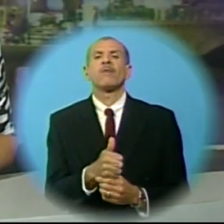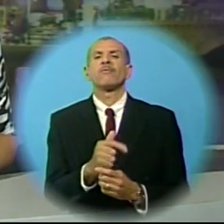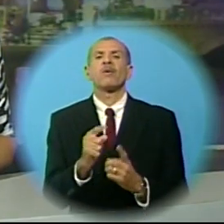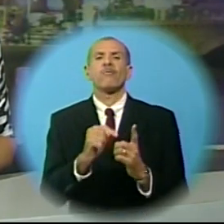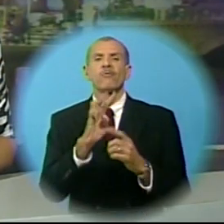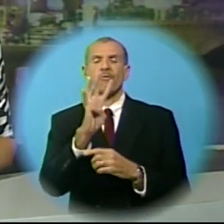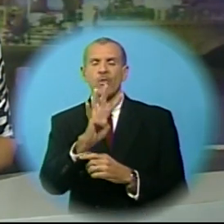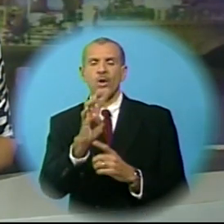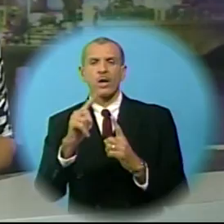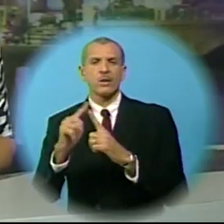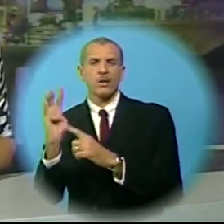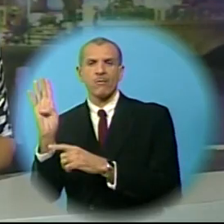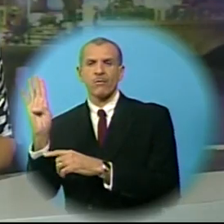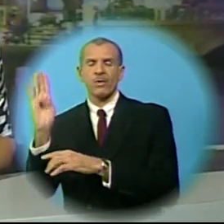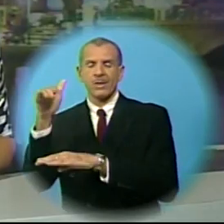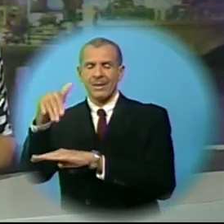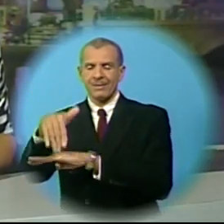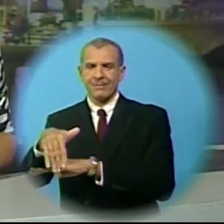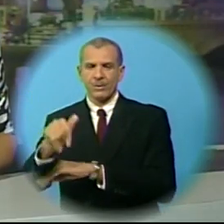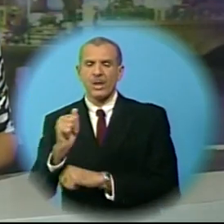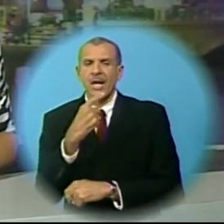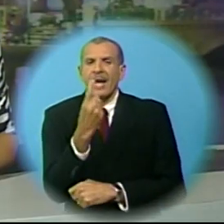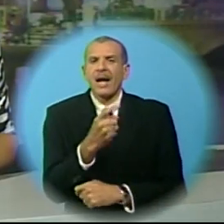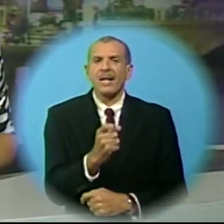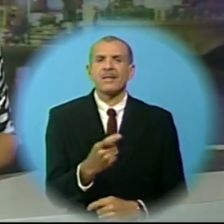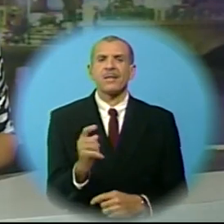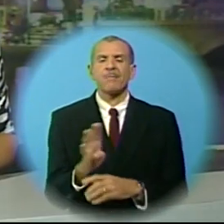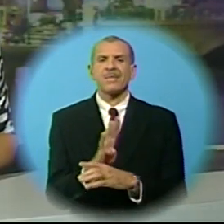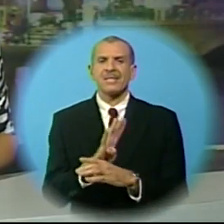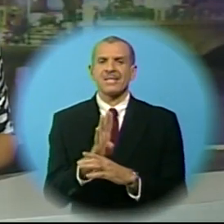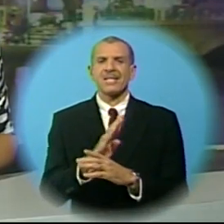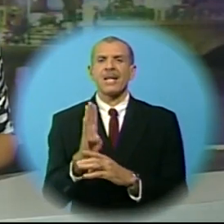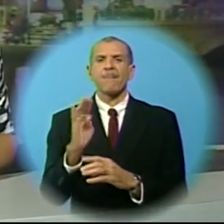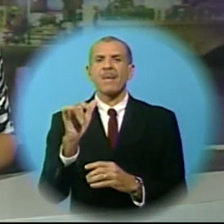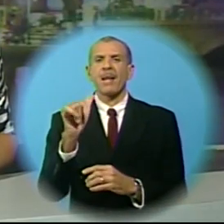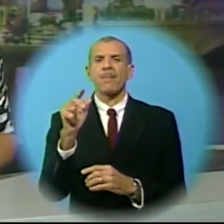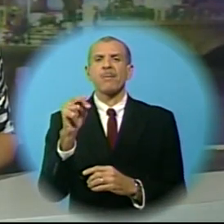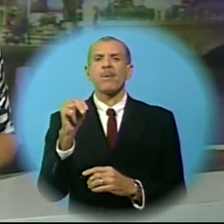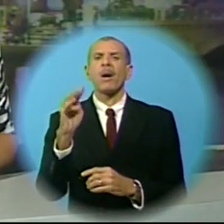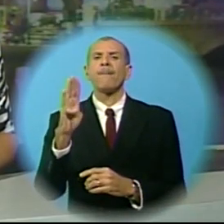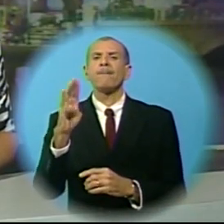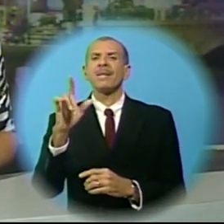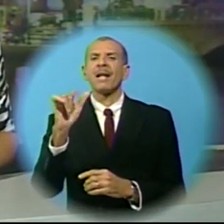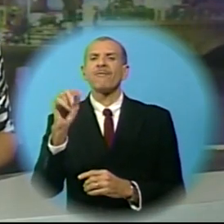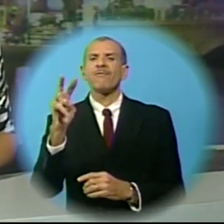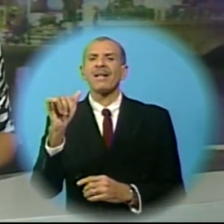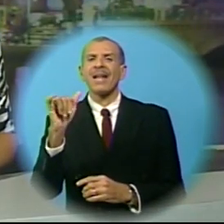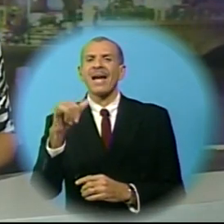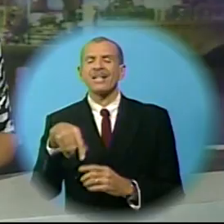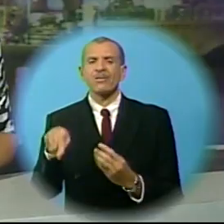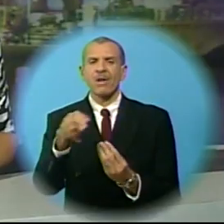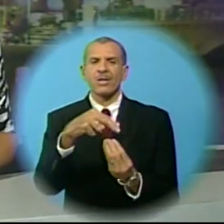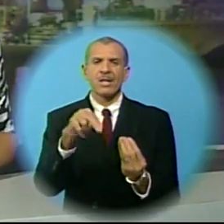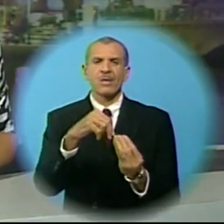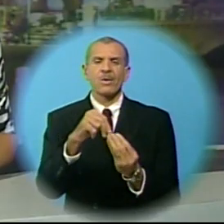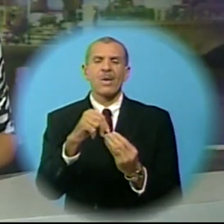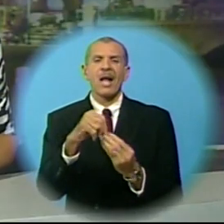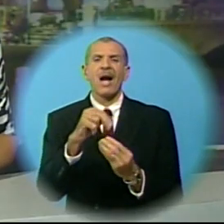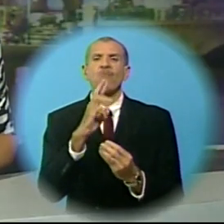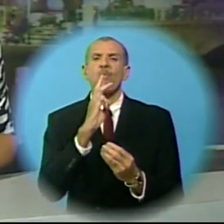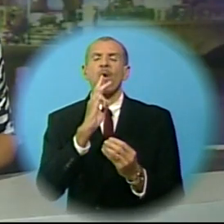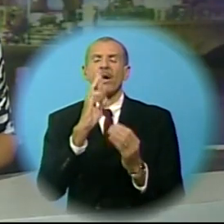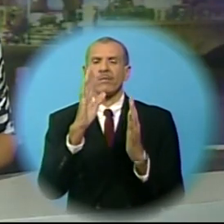morning. The BWA says residents and businesses in Belmont Road, Belleville and surrounding areas will experience low water pressure